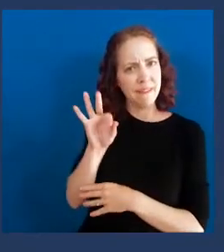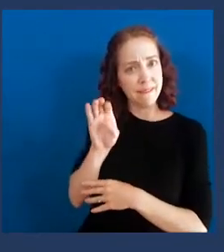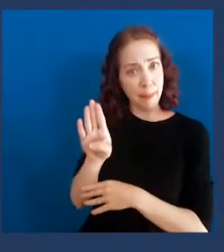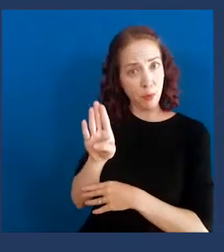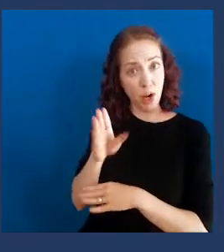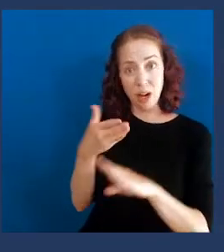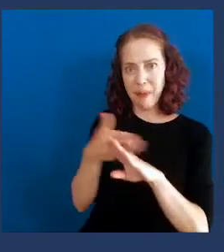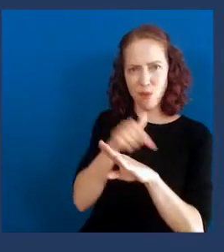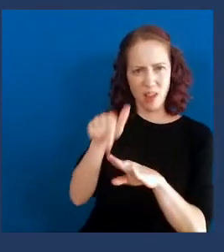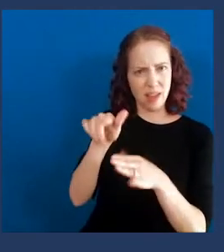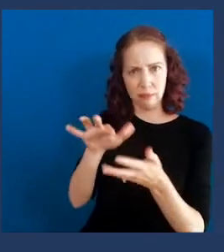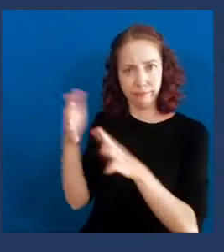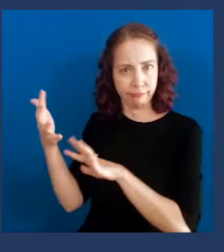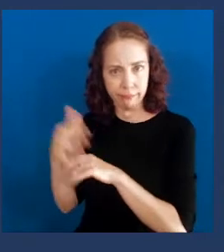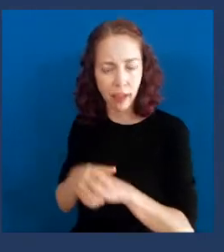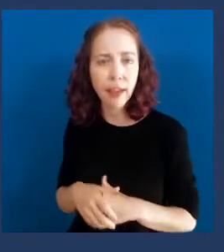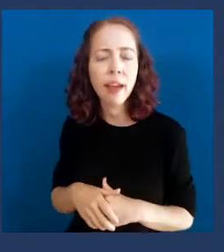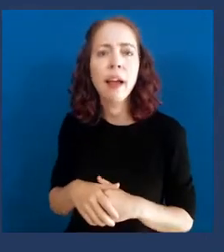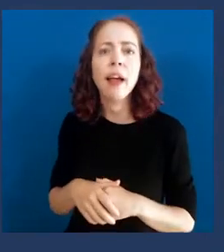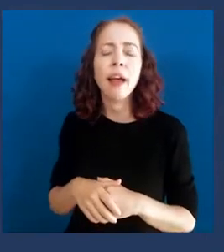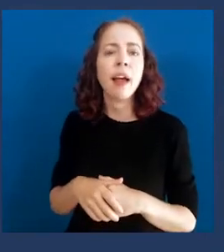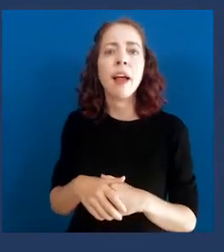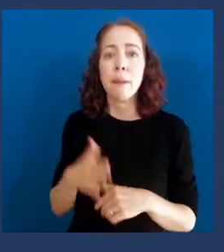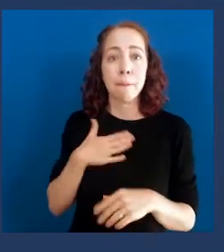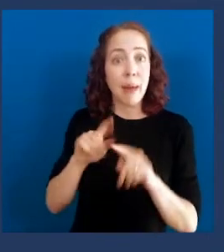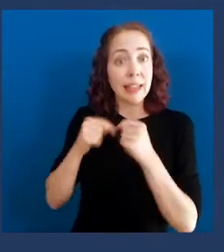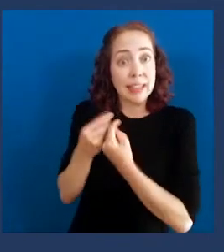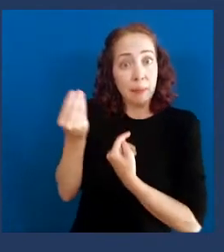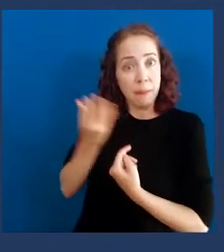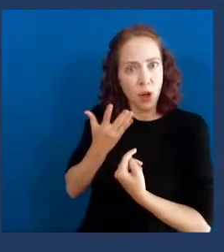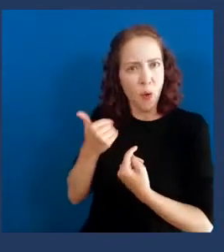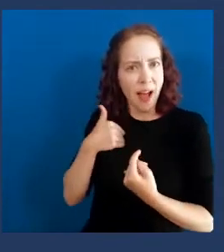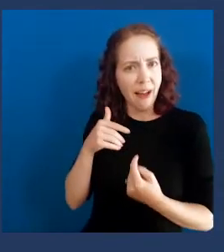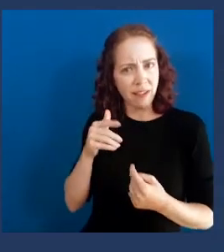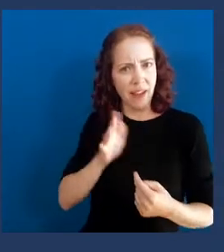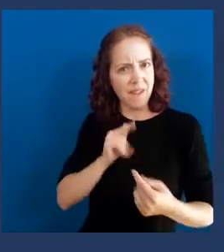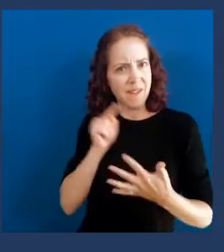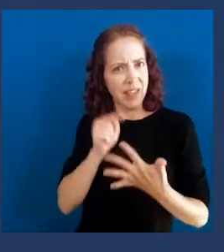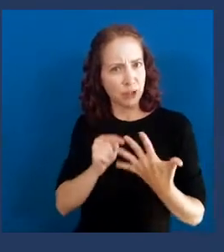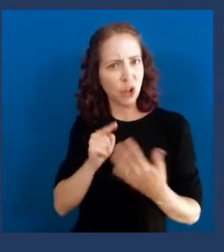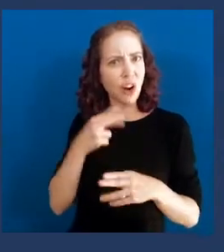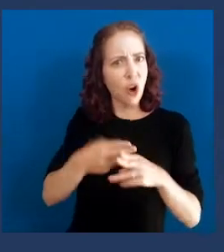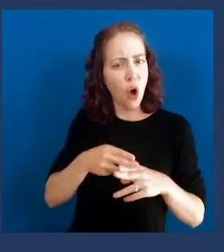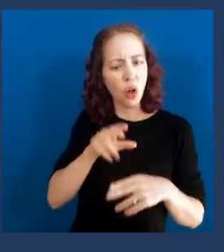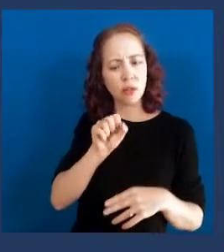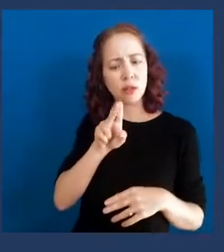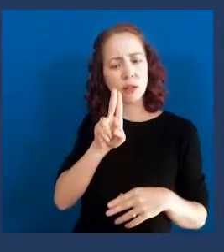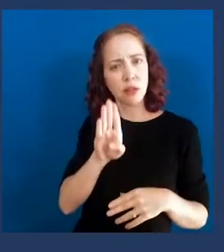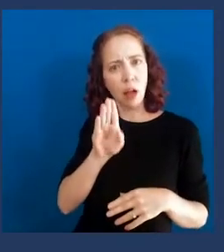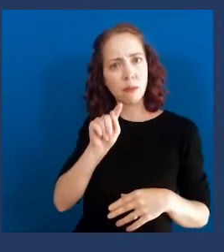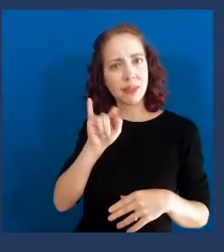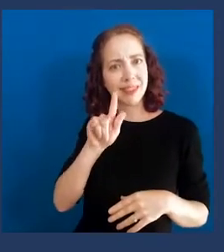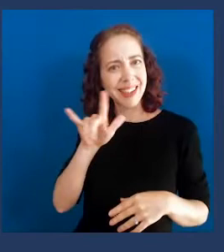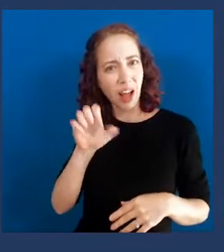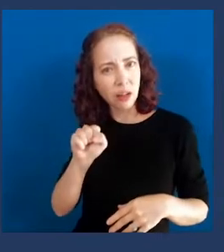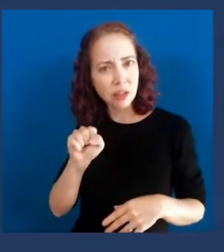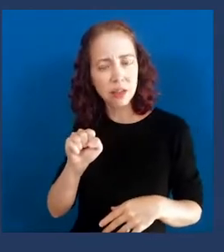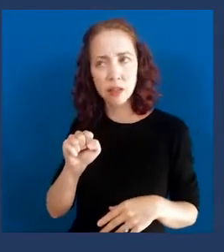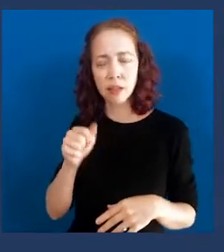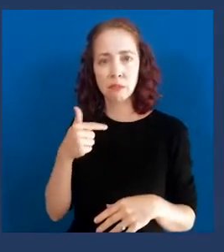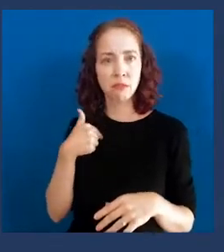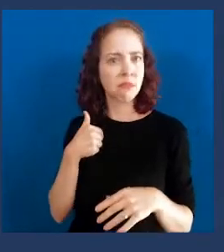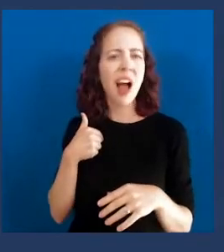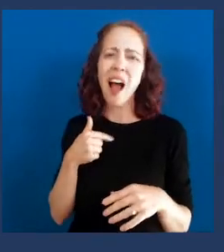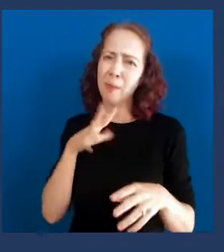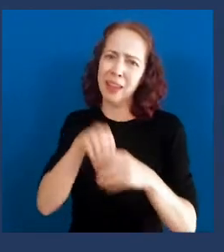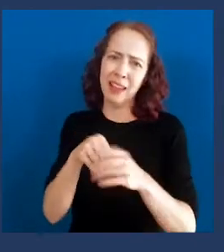February, before all of this hit, my team came to me and said, hey, Mike, there's this feature called subtitles, and I have meetings all day long, and to be able